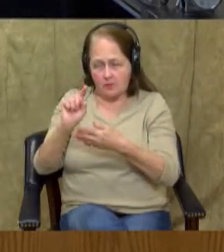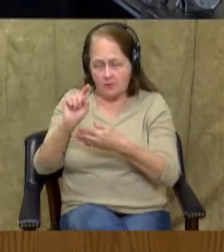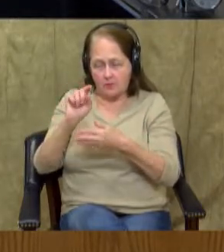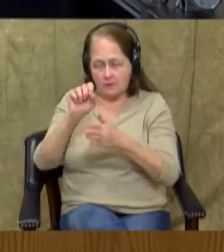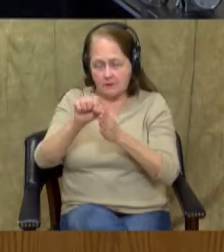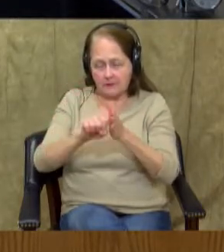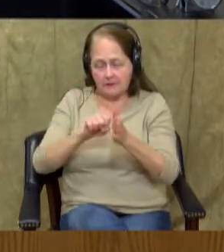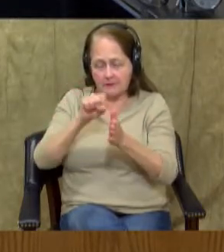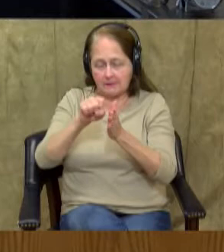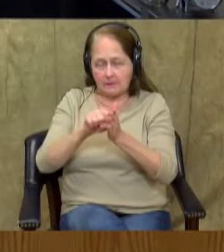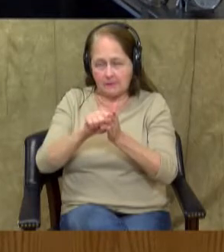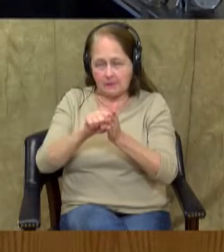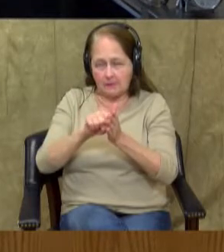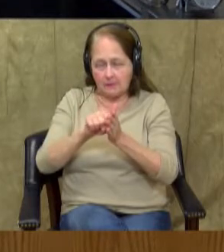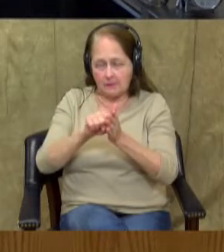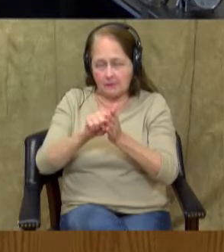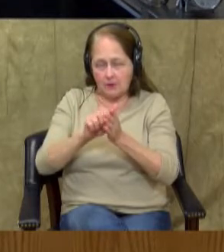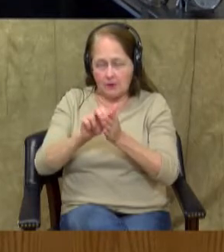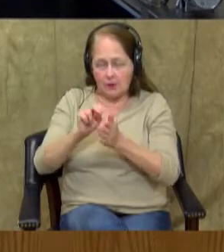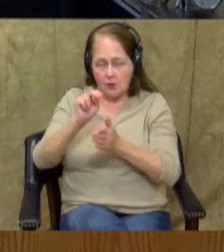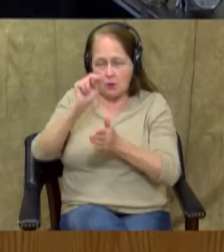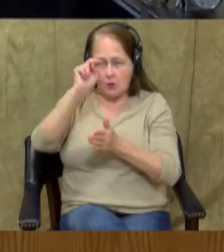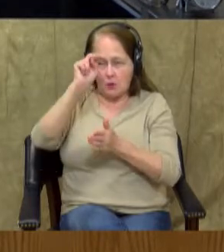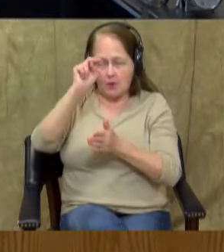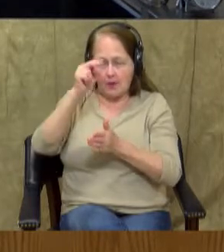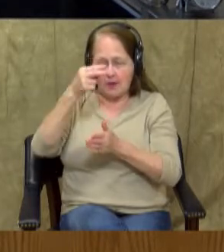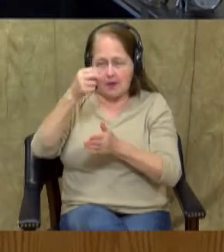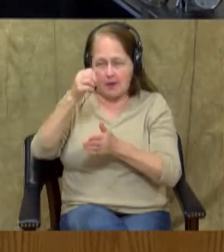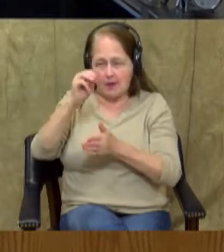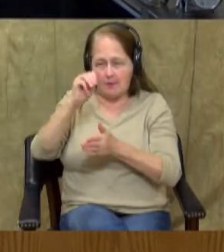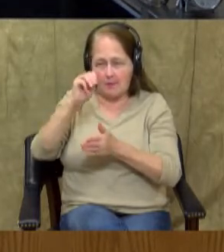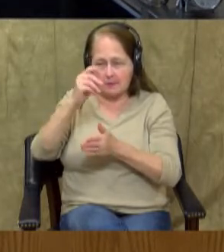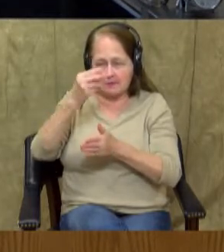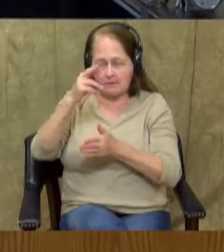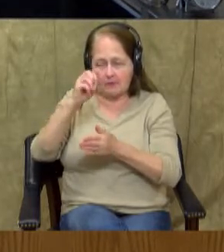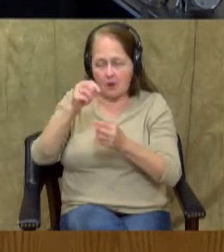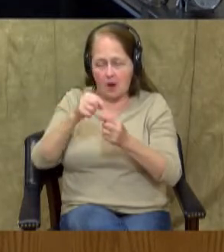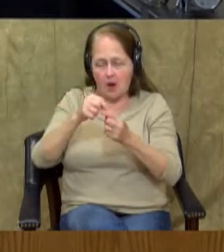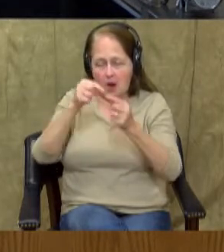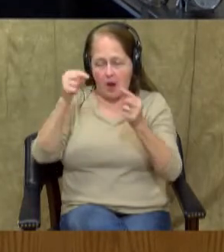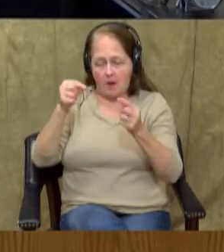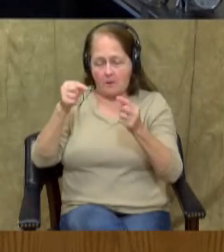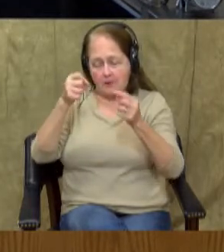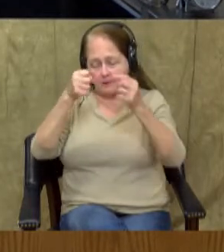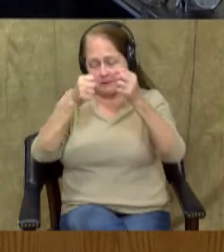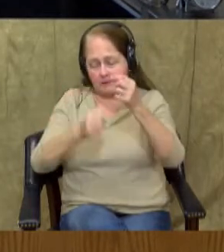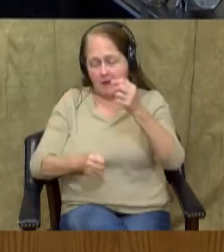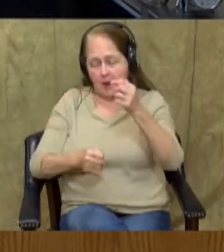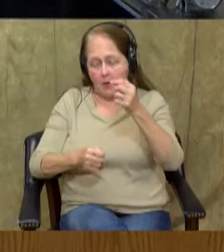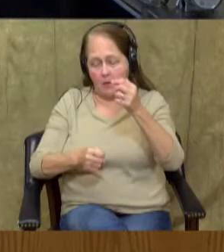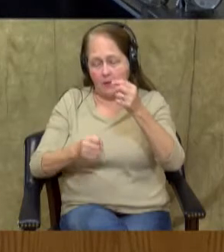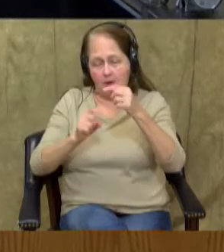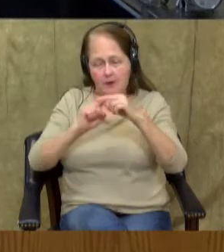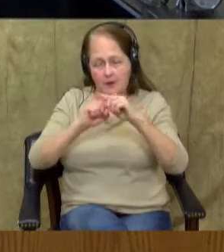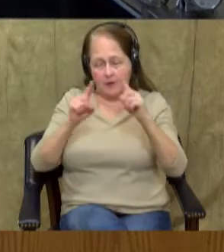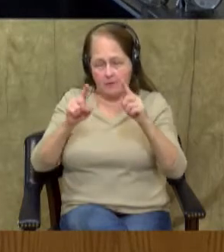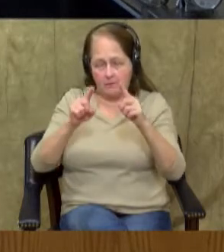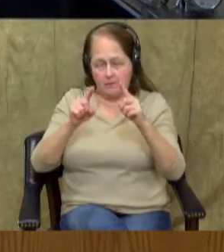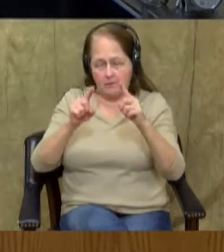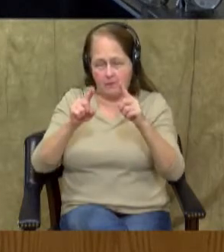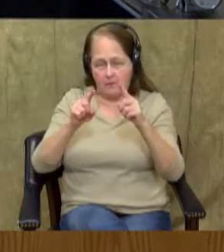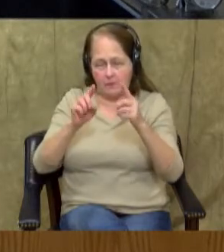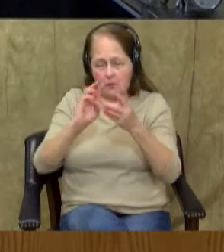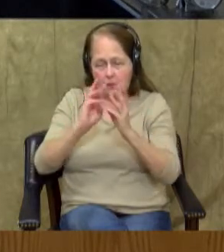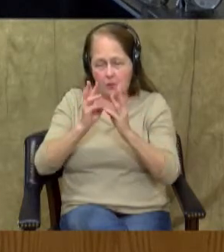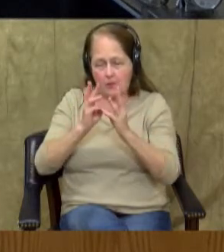seasons, and we said that the northern hemisphere has opposite seasons than the southern hemisphere.